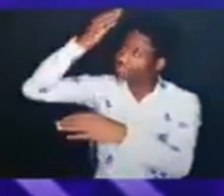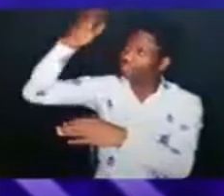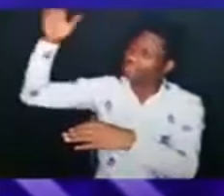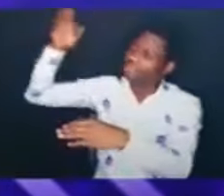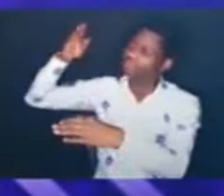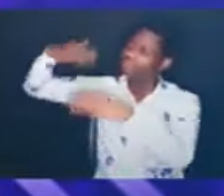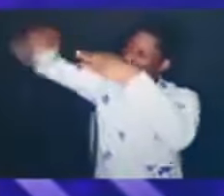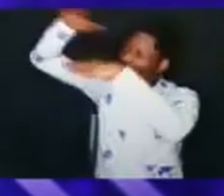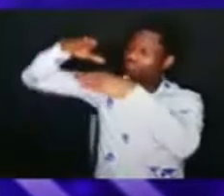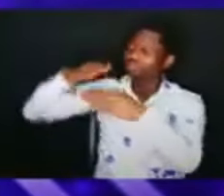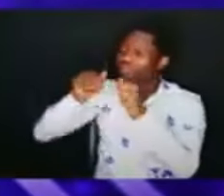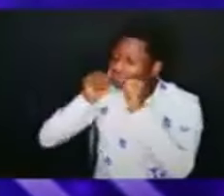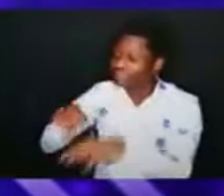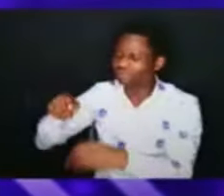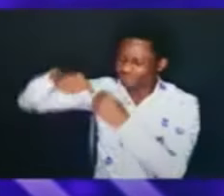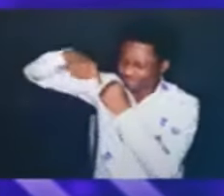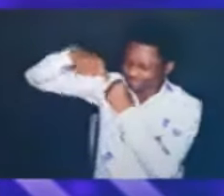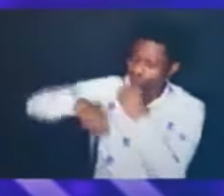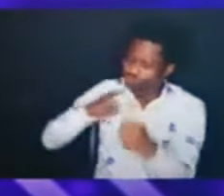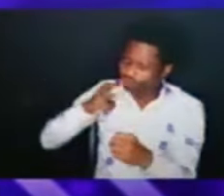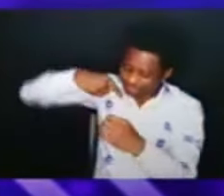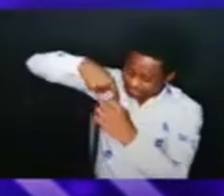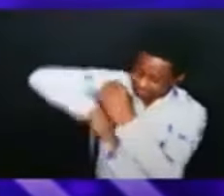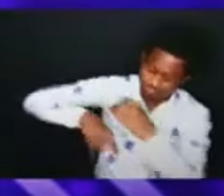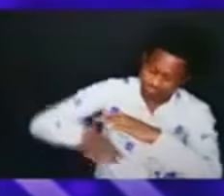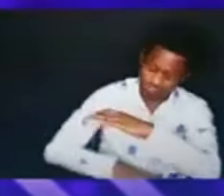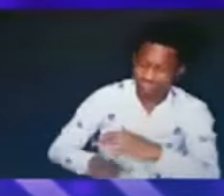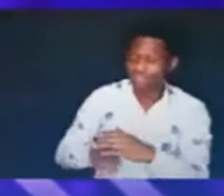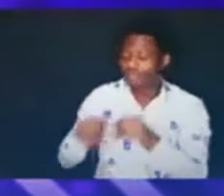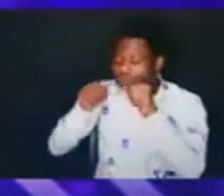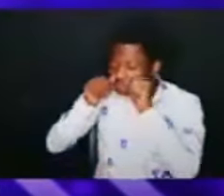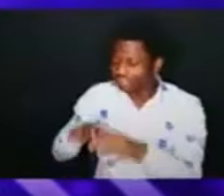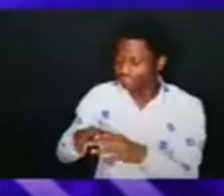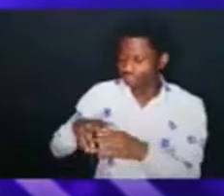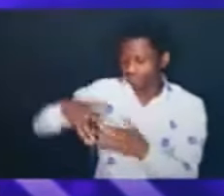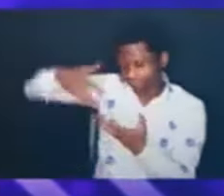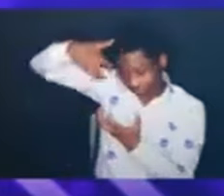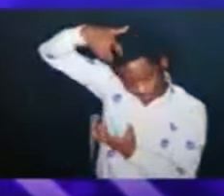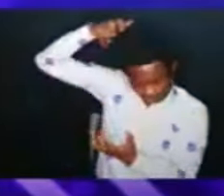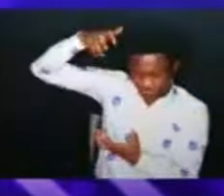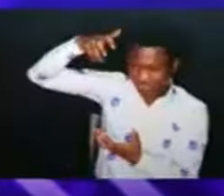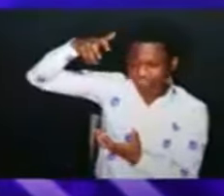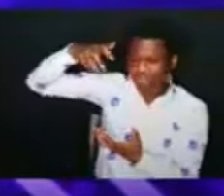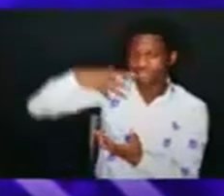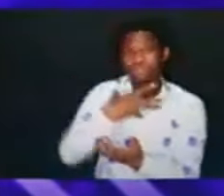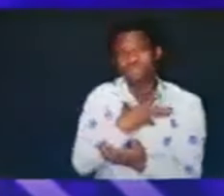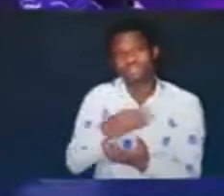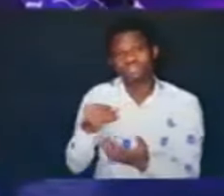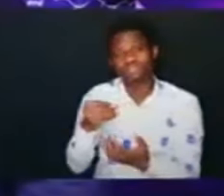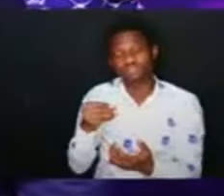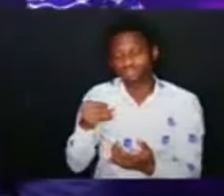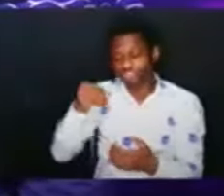above, blessings of the deep spring below, blessings of the beast and womb.